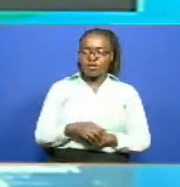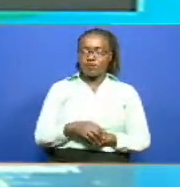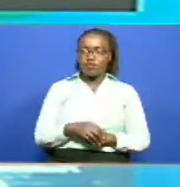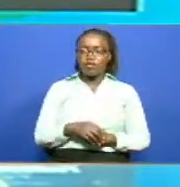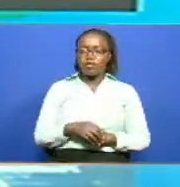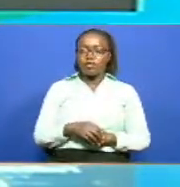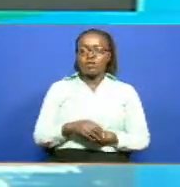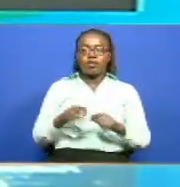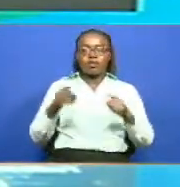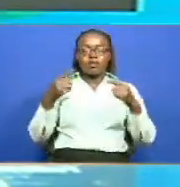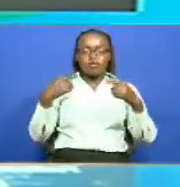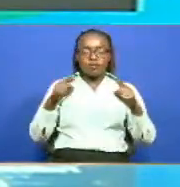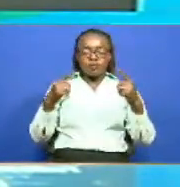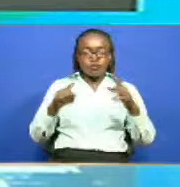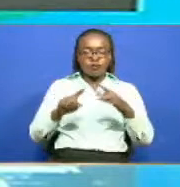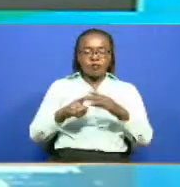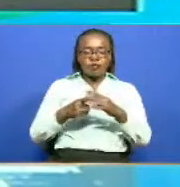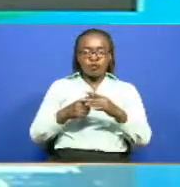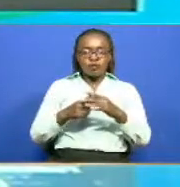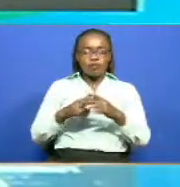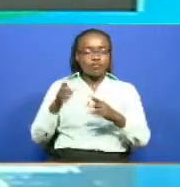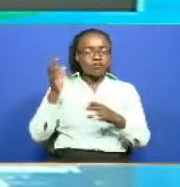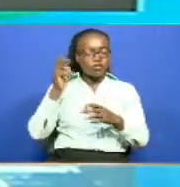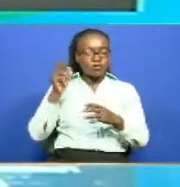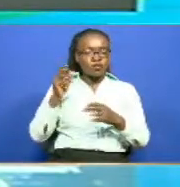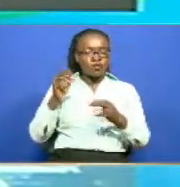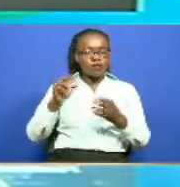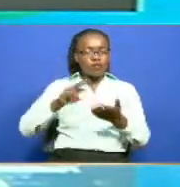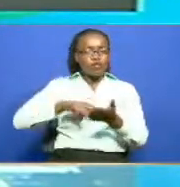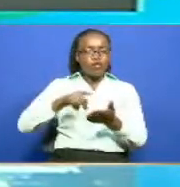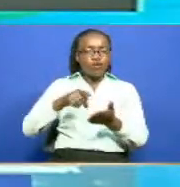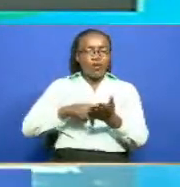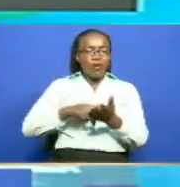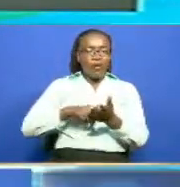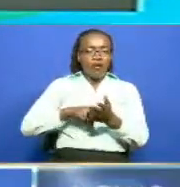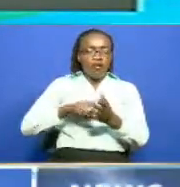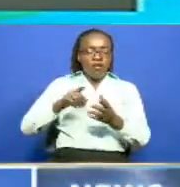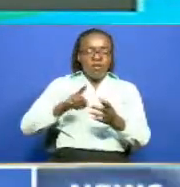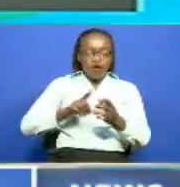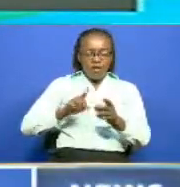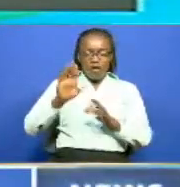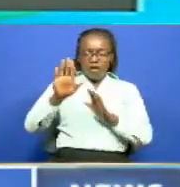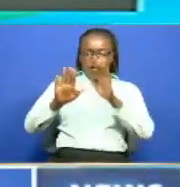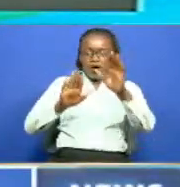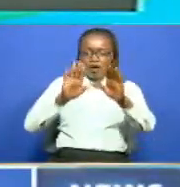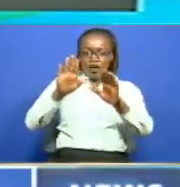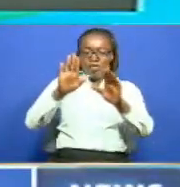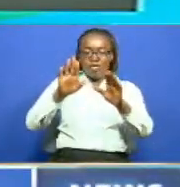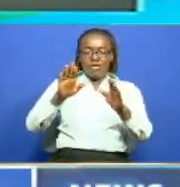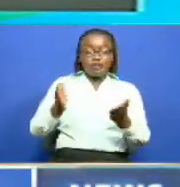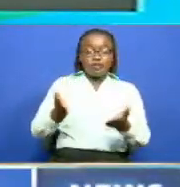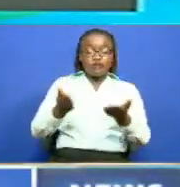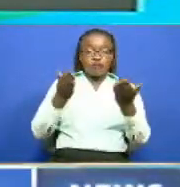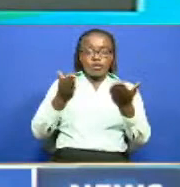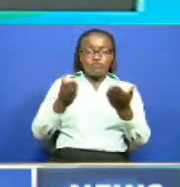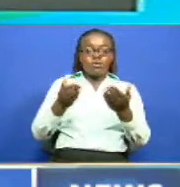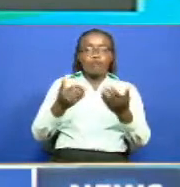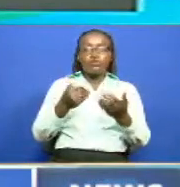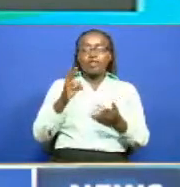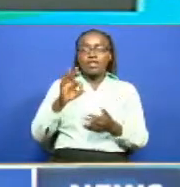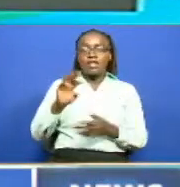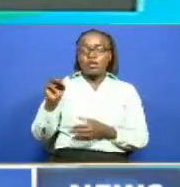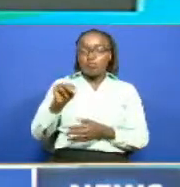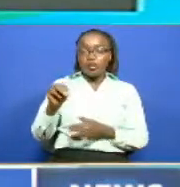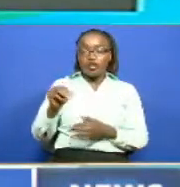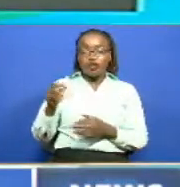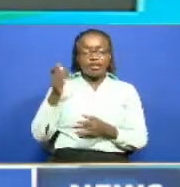successful pilot of an egg production project, the county government of Kirinyaga is targeting to scale up the project to produce 3 million eggs monthly